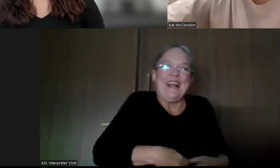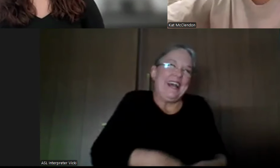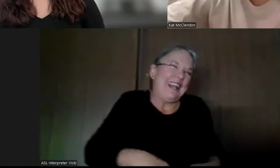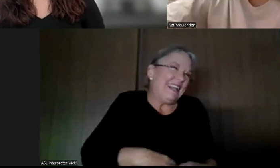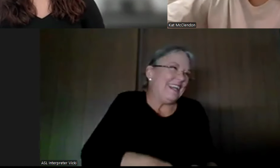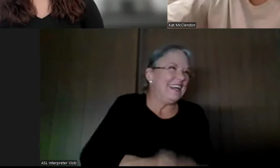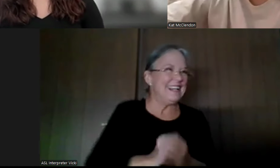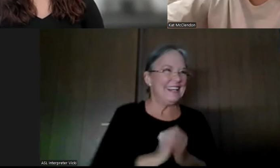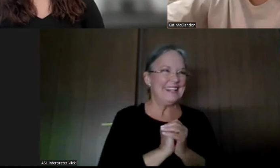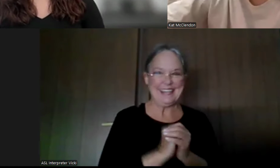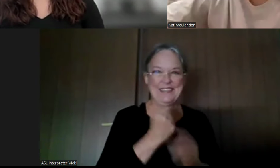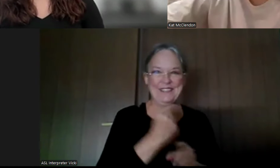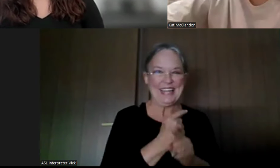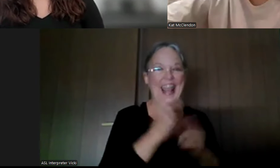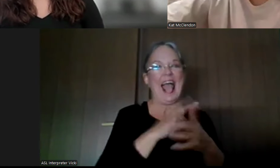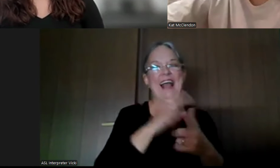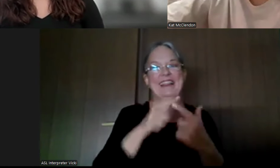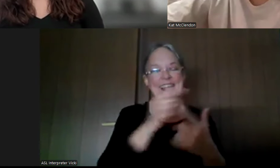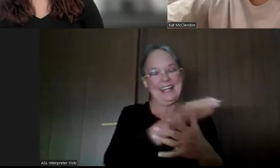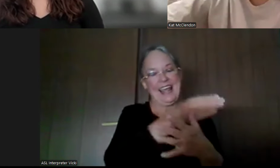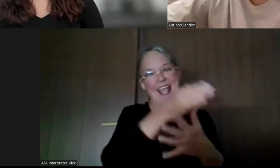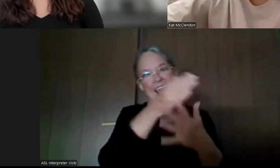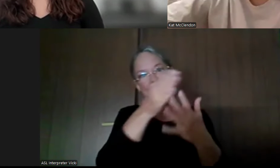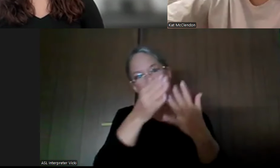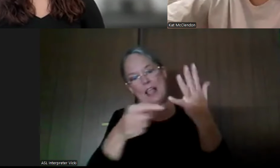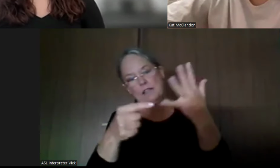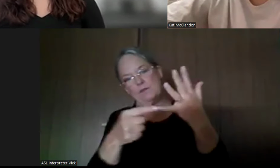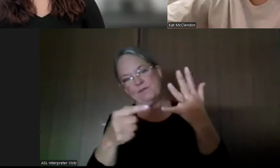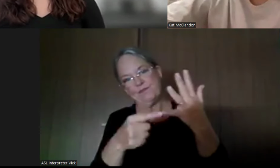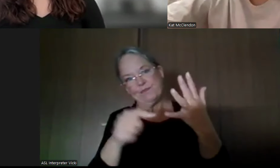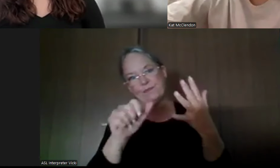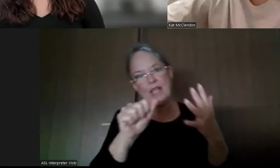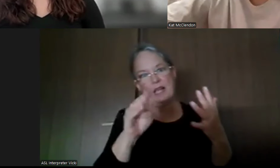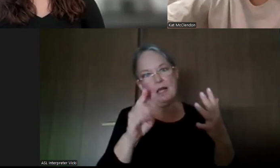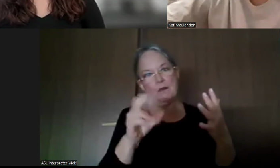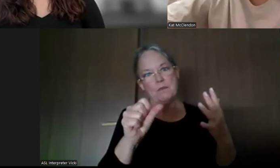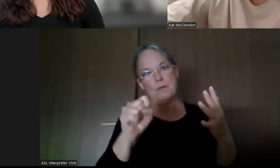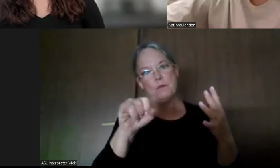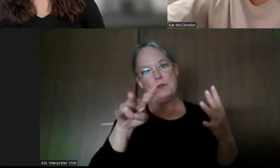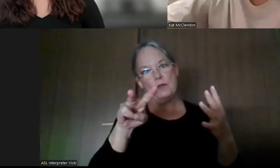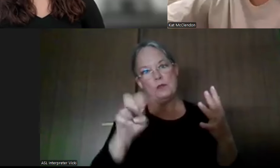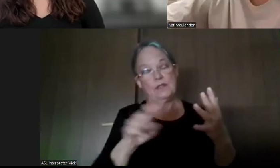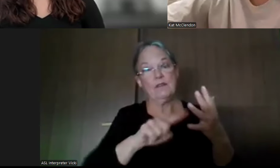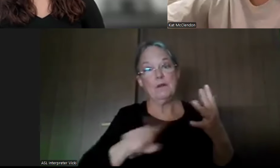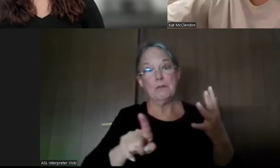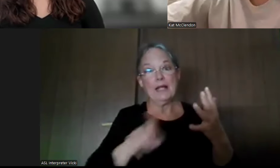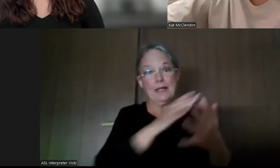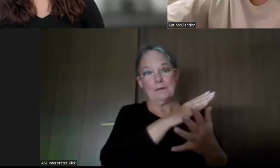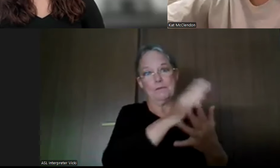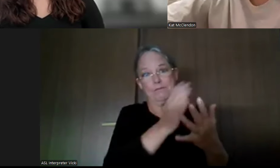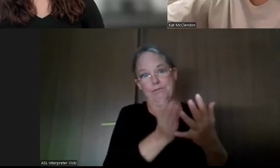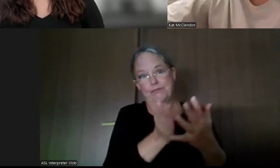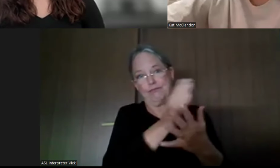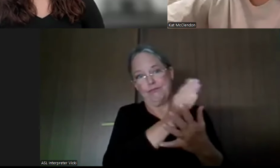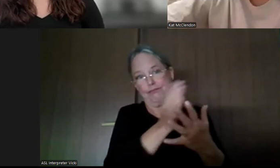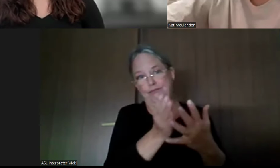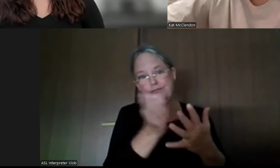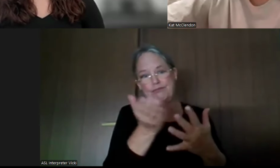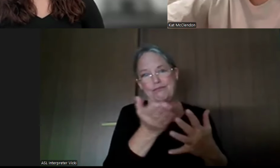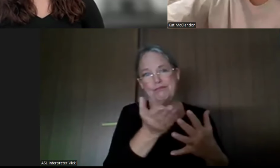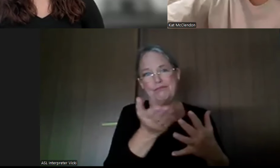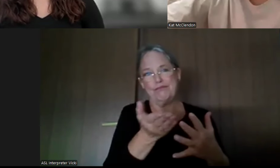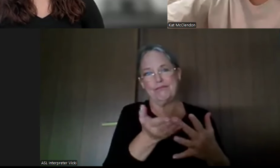right? And then at the end, it's abusive. But on the spectrum, what about that middle? And that's basically